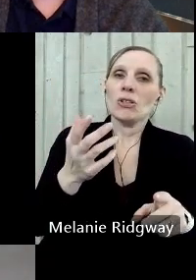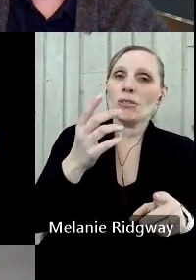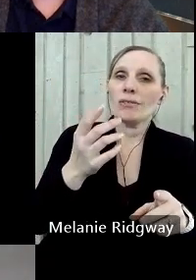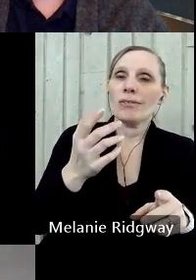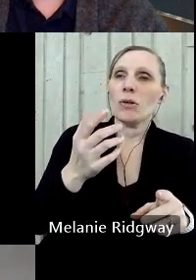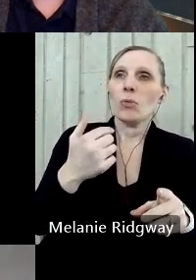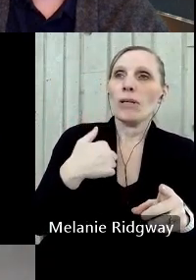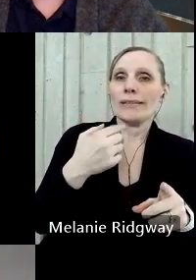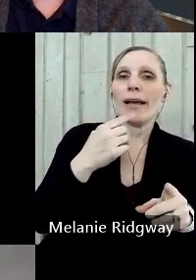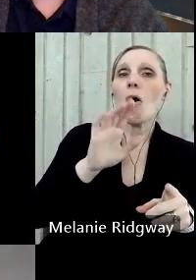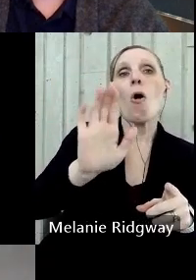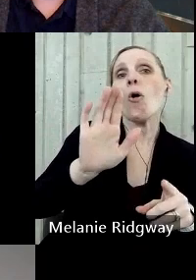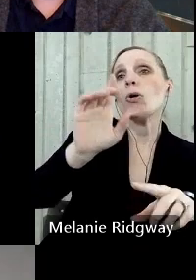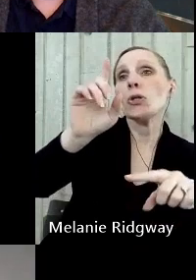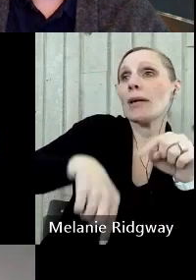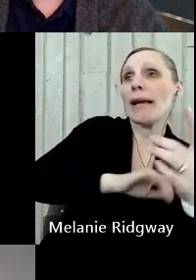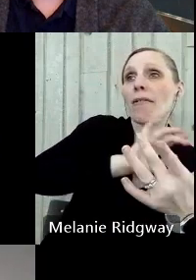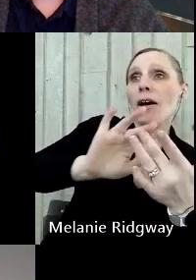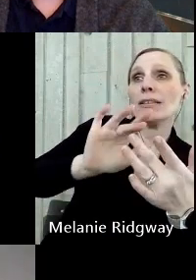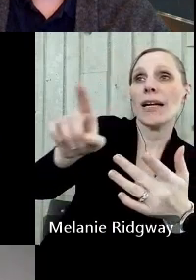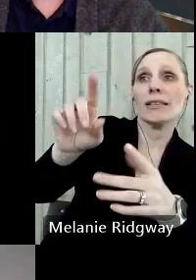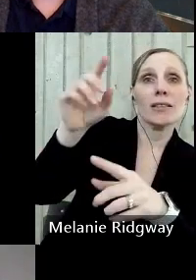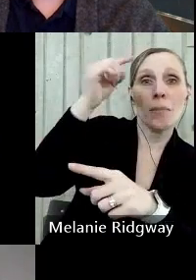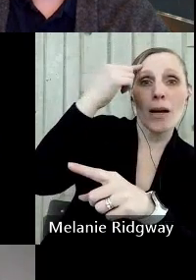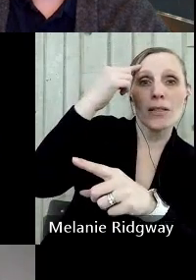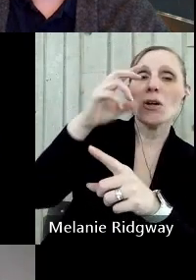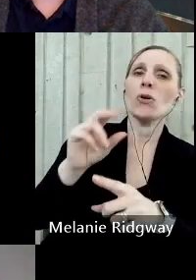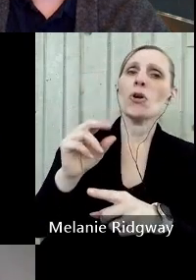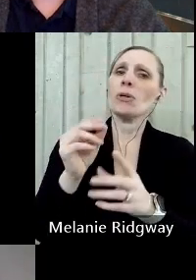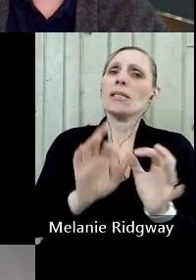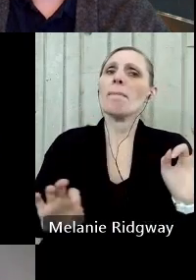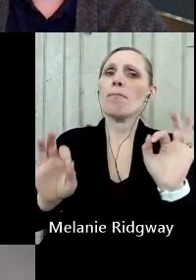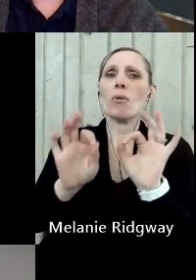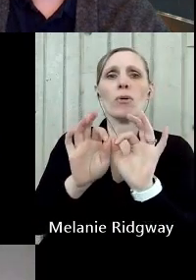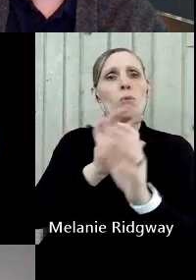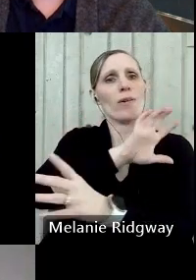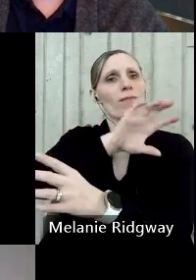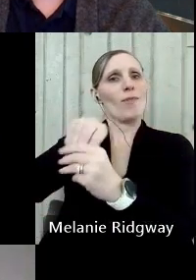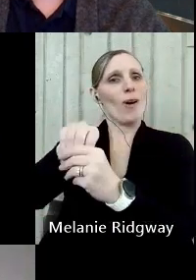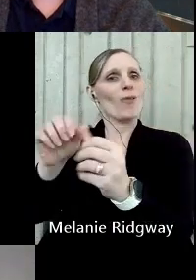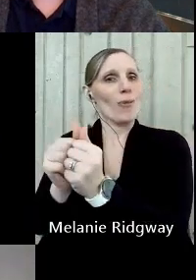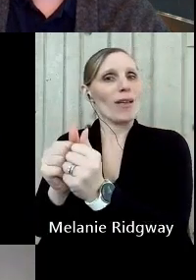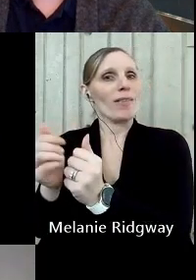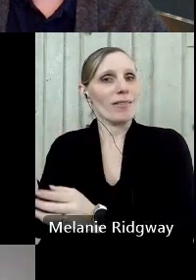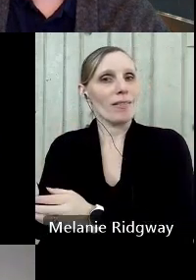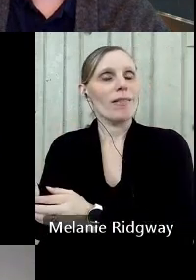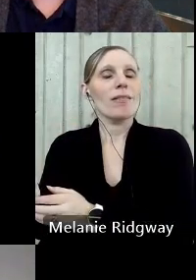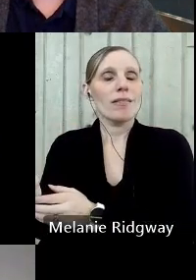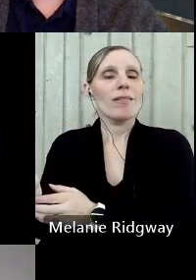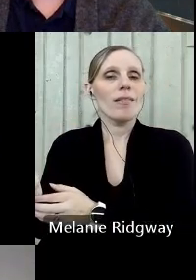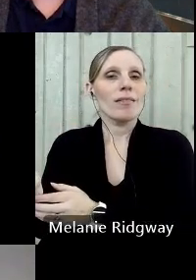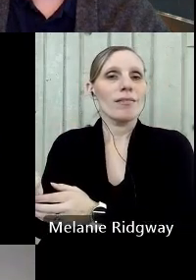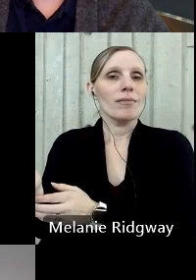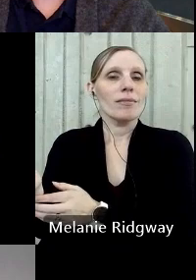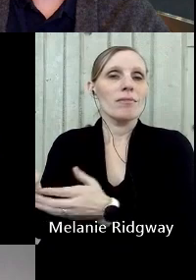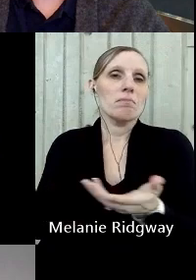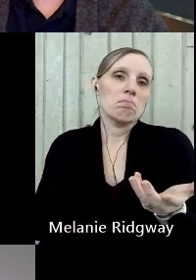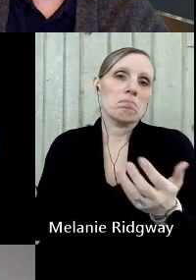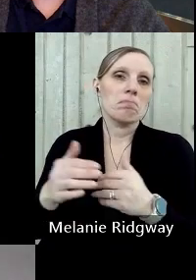employer. We value that relationship piece and what that brings to that job